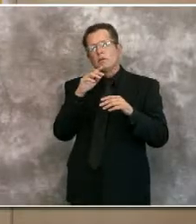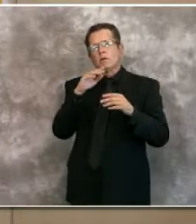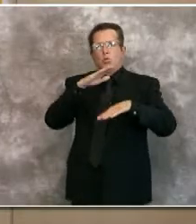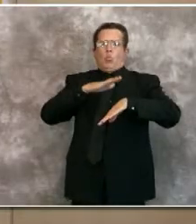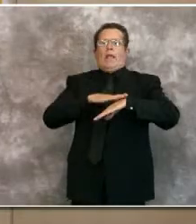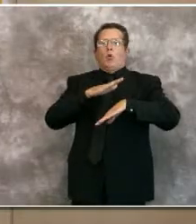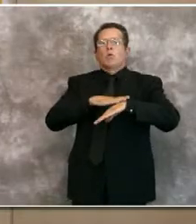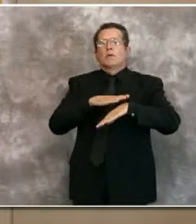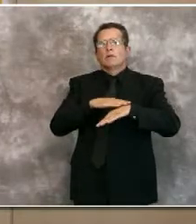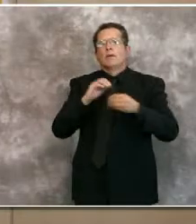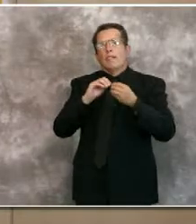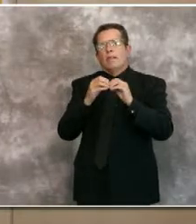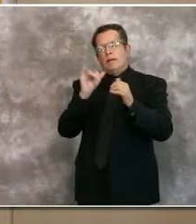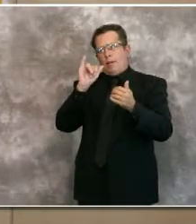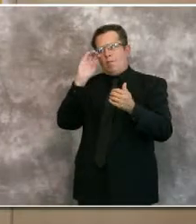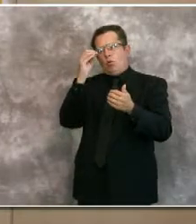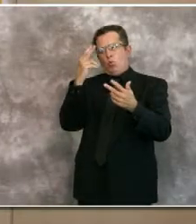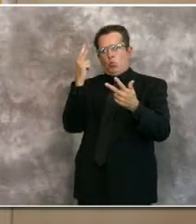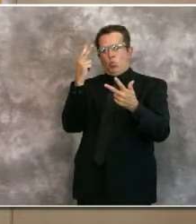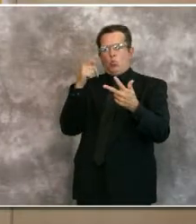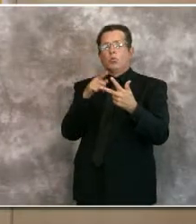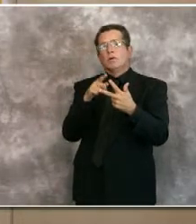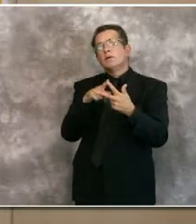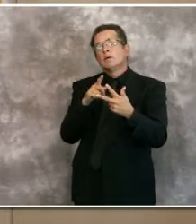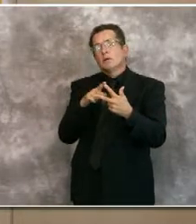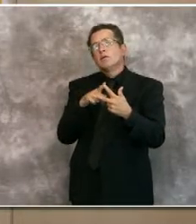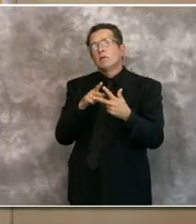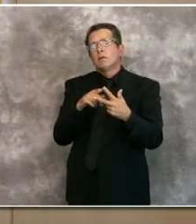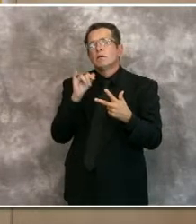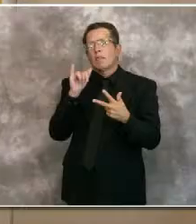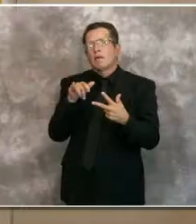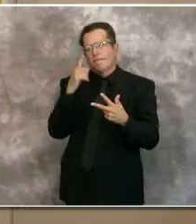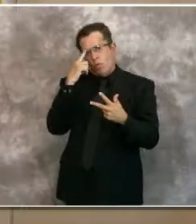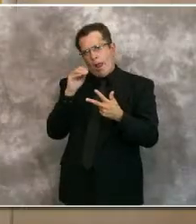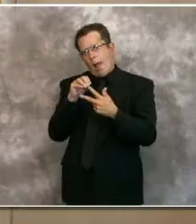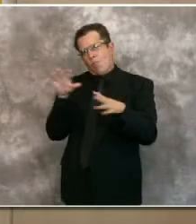trigger as number two, which is related to